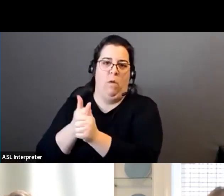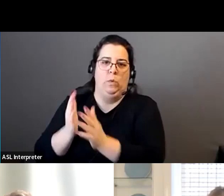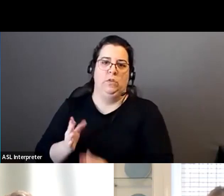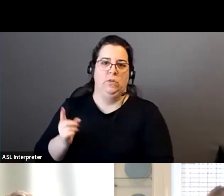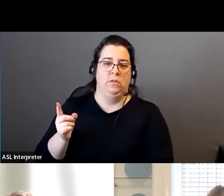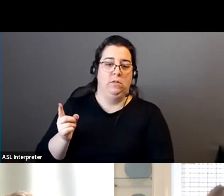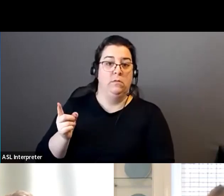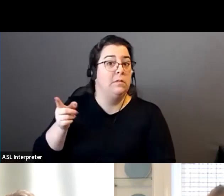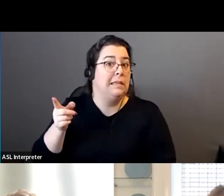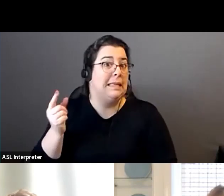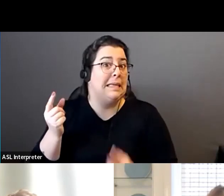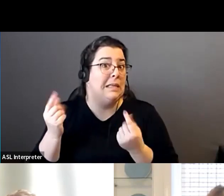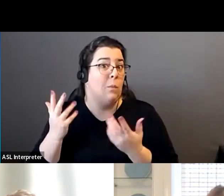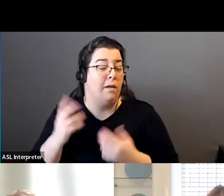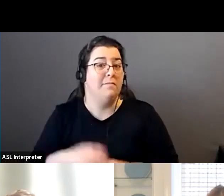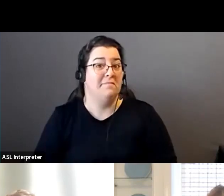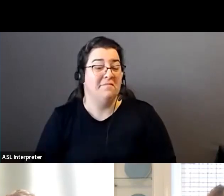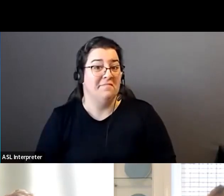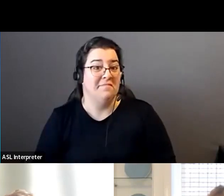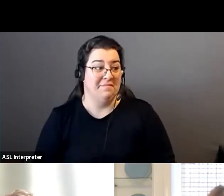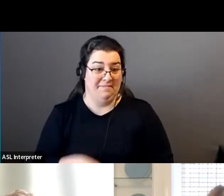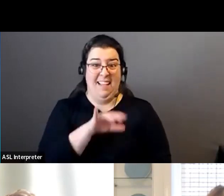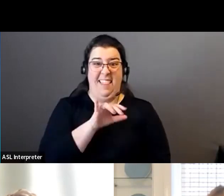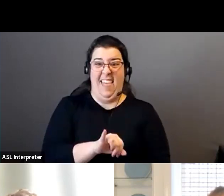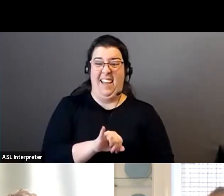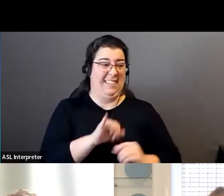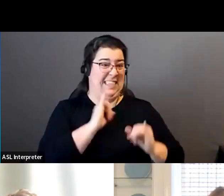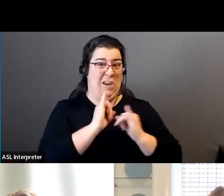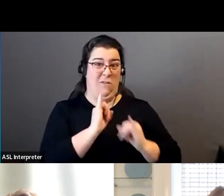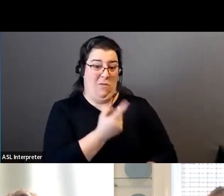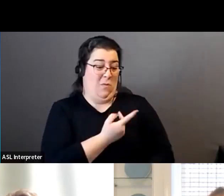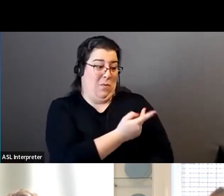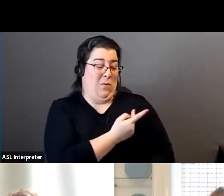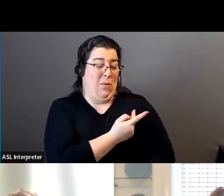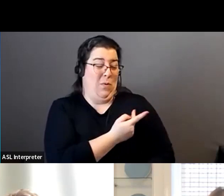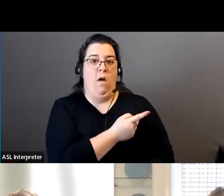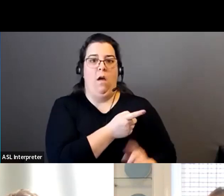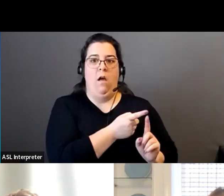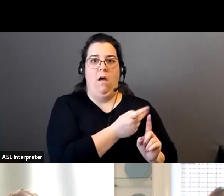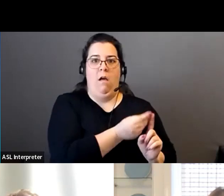what he did? He shared the interview on all his platforms.